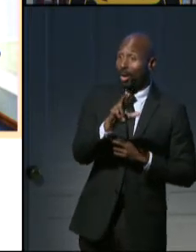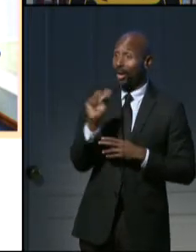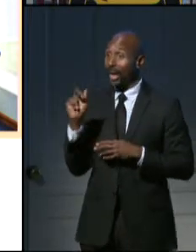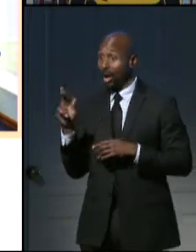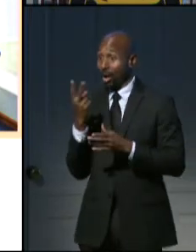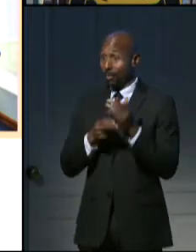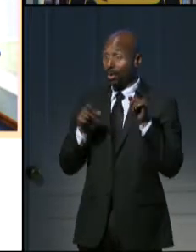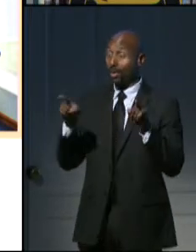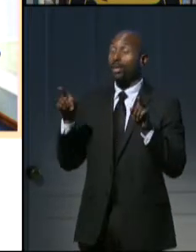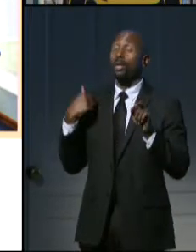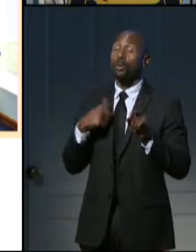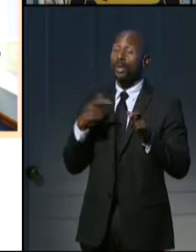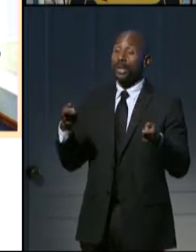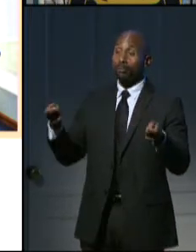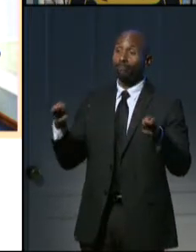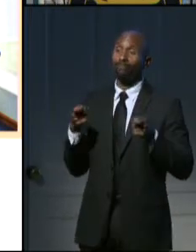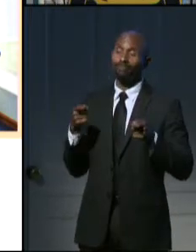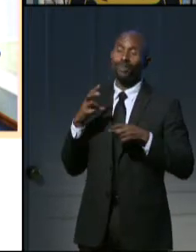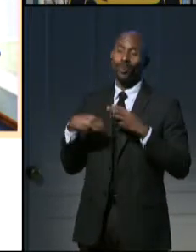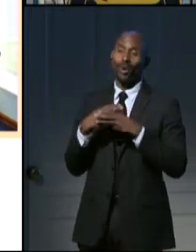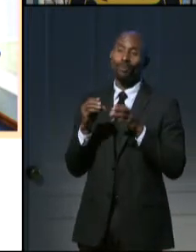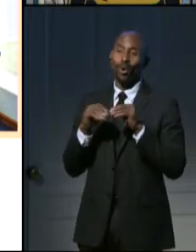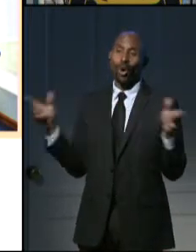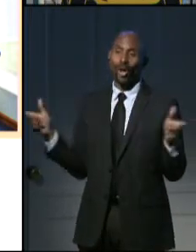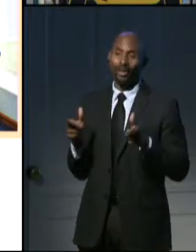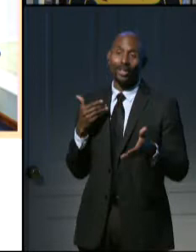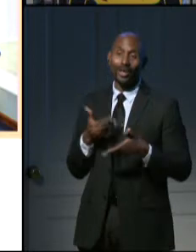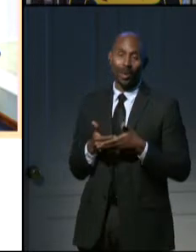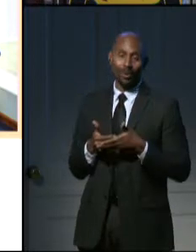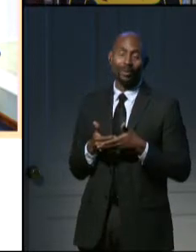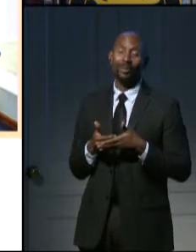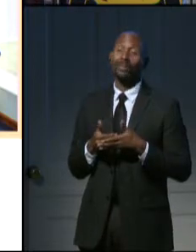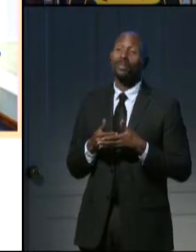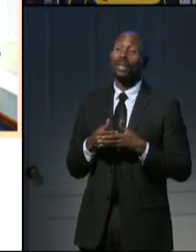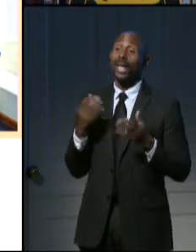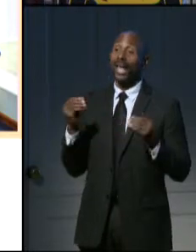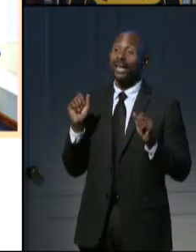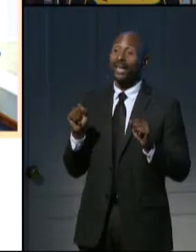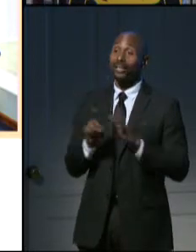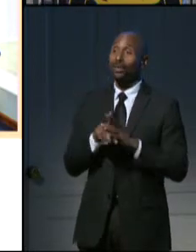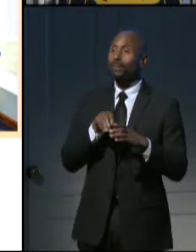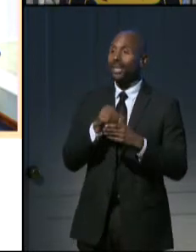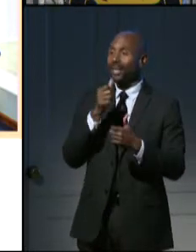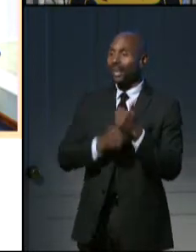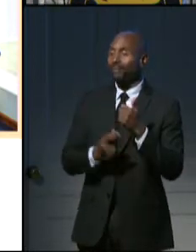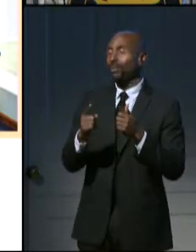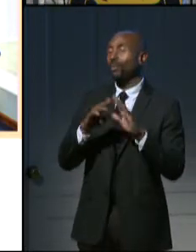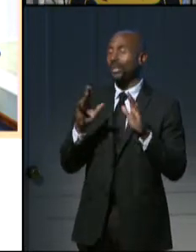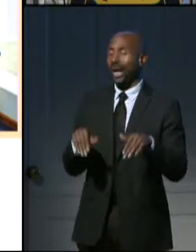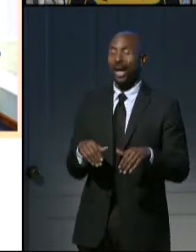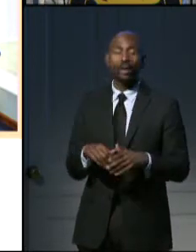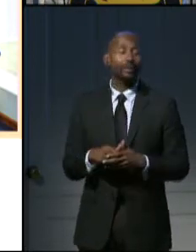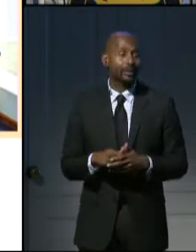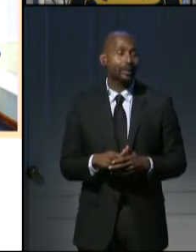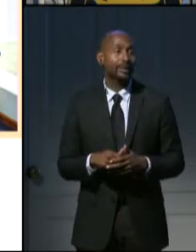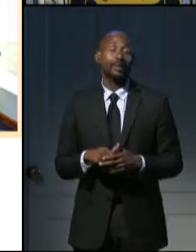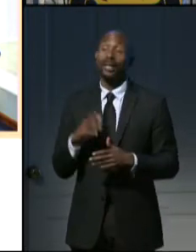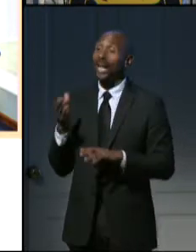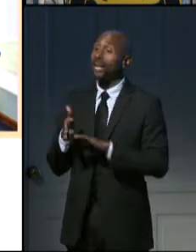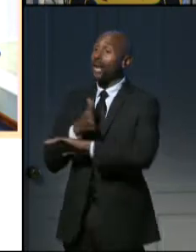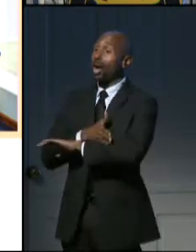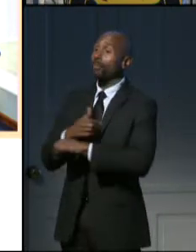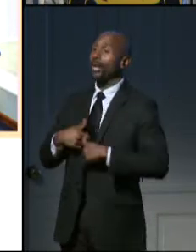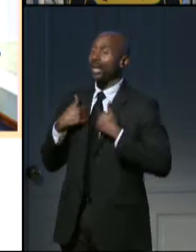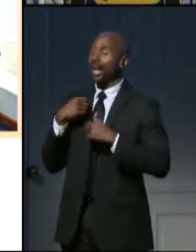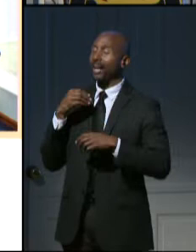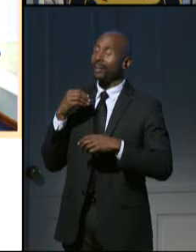bring the world closer and into everybody's homes and augment life at every